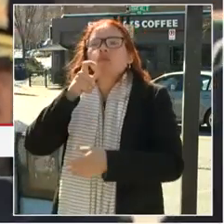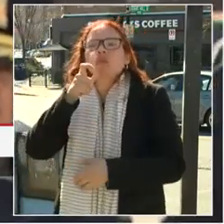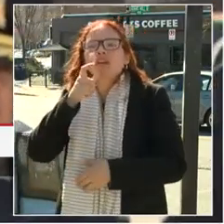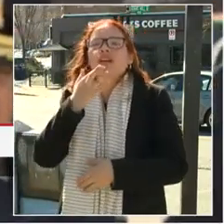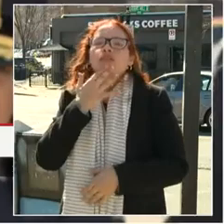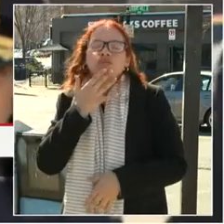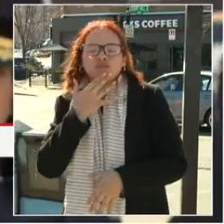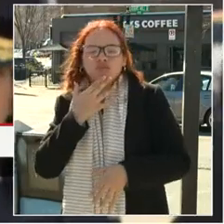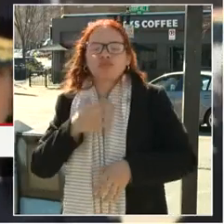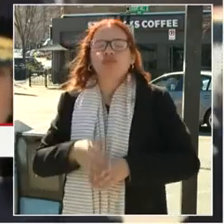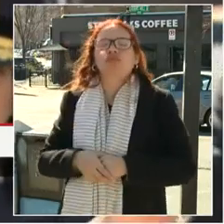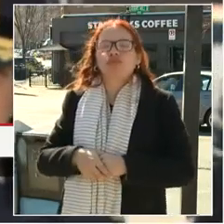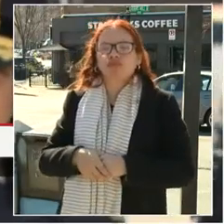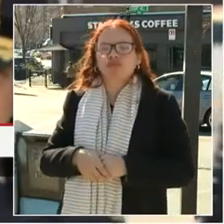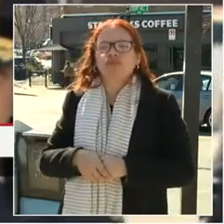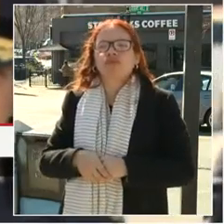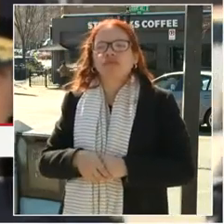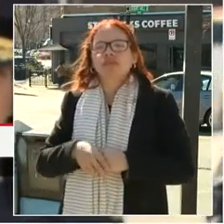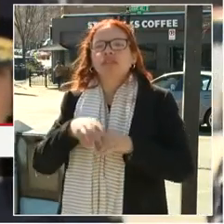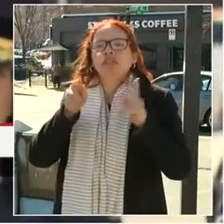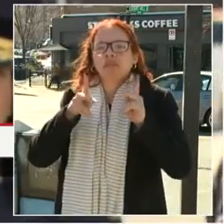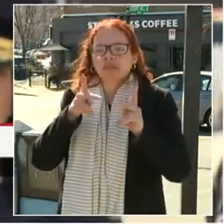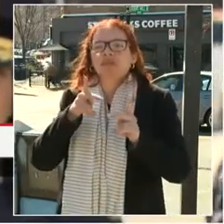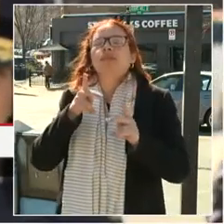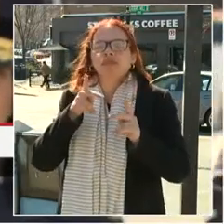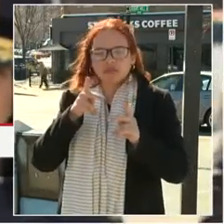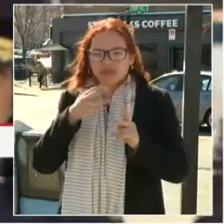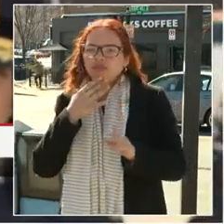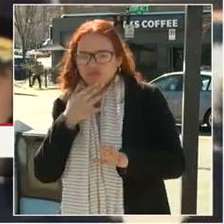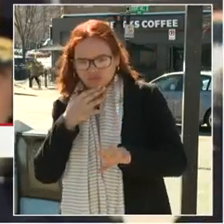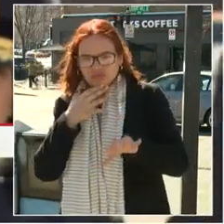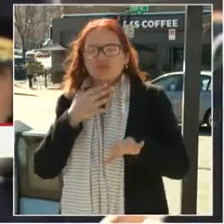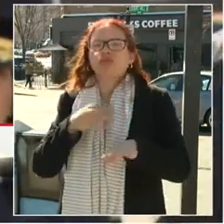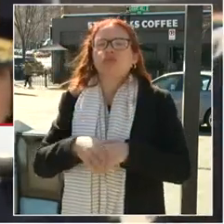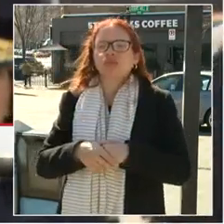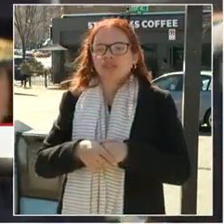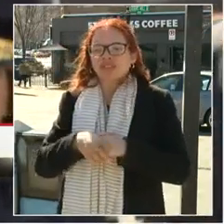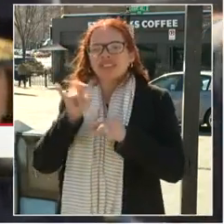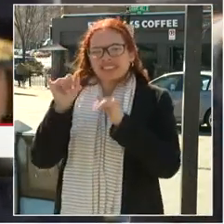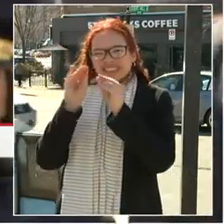I'll be the first to say that. But the way to correct it is not to